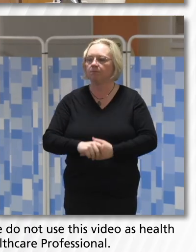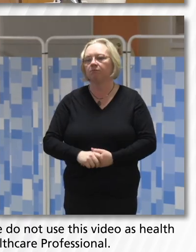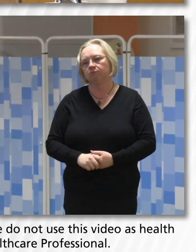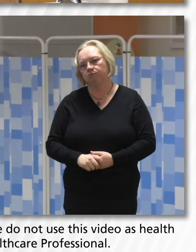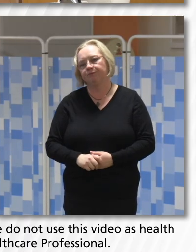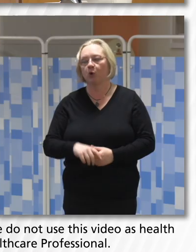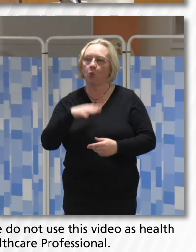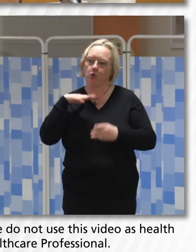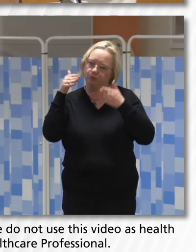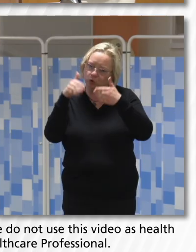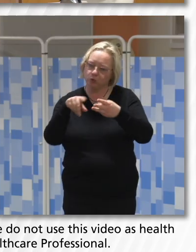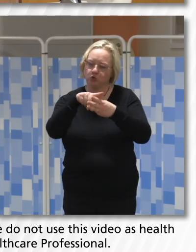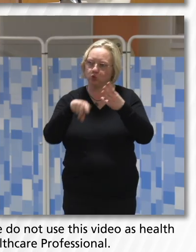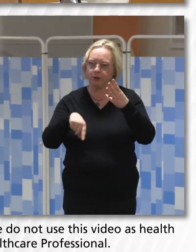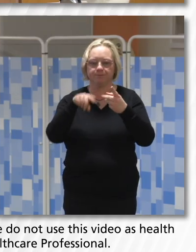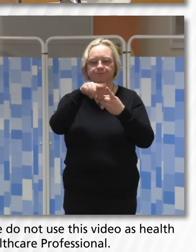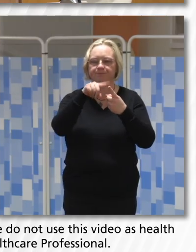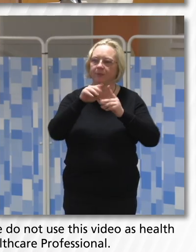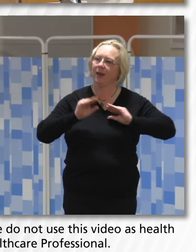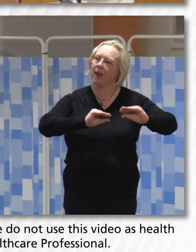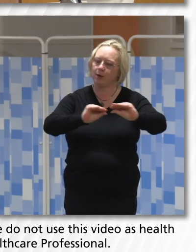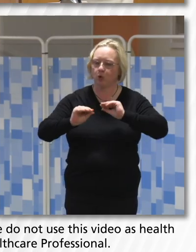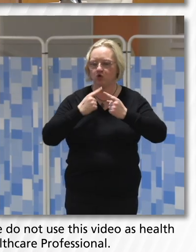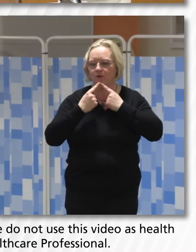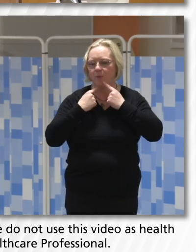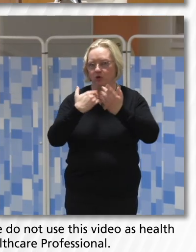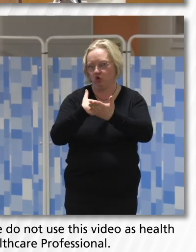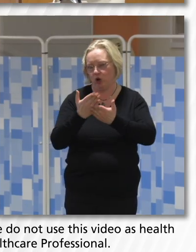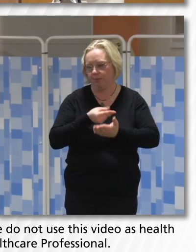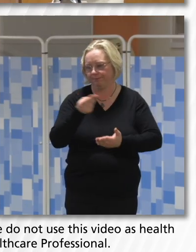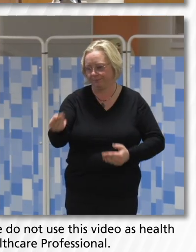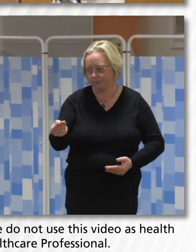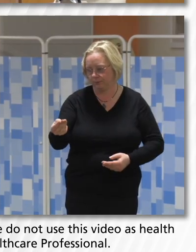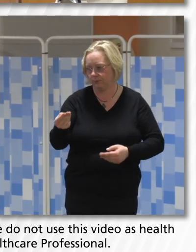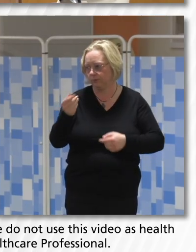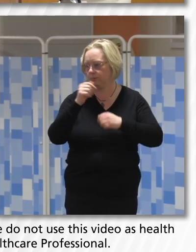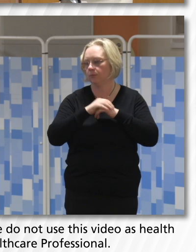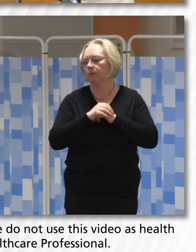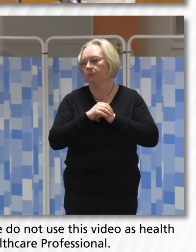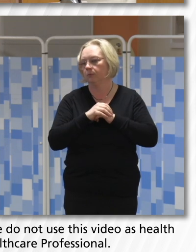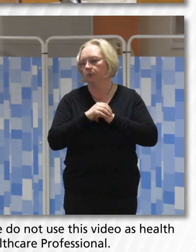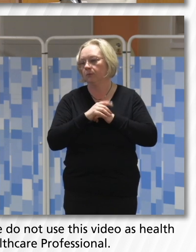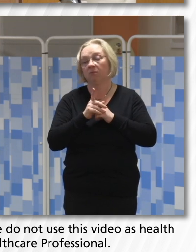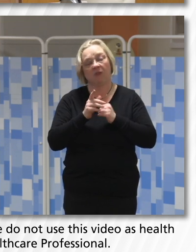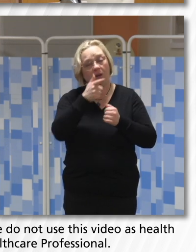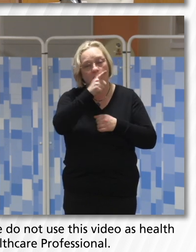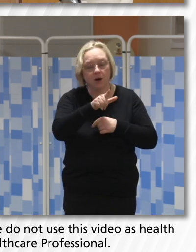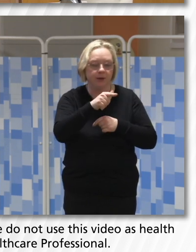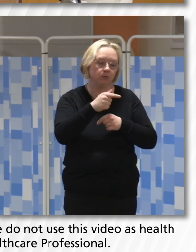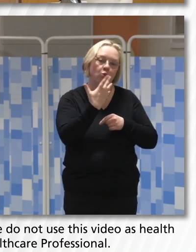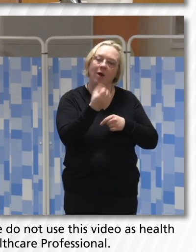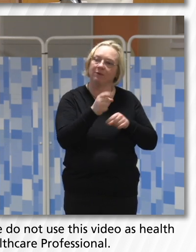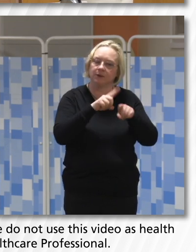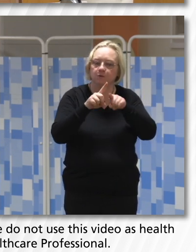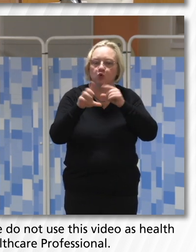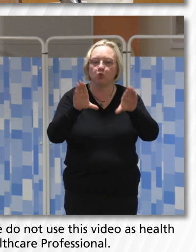concentrate on three. So education and information sharing. We are really lucky to be able to offer patients groups within